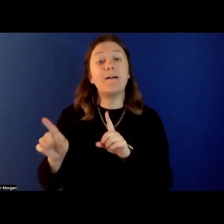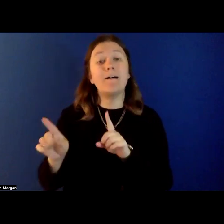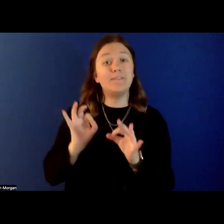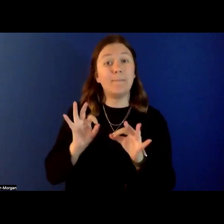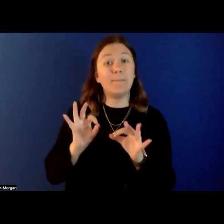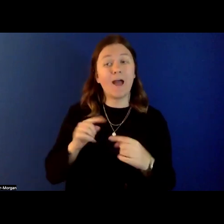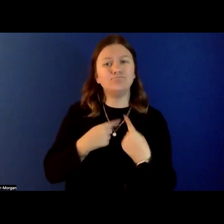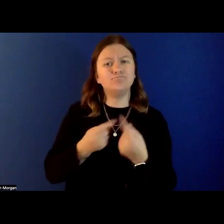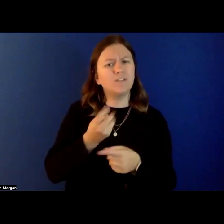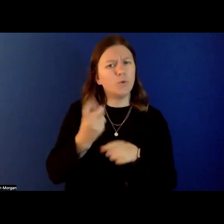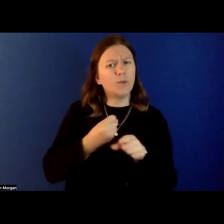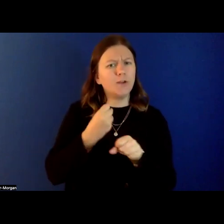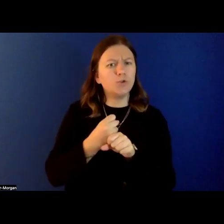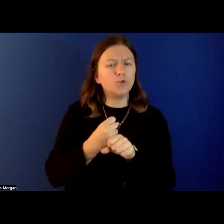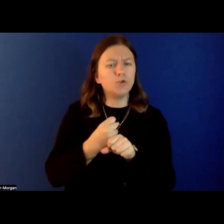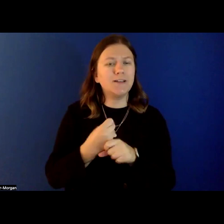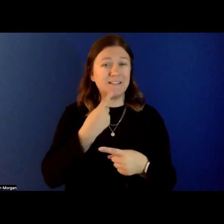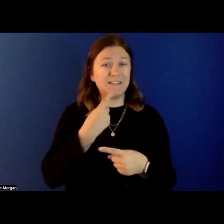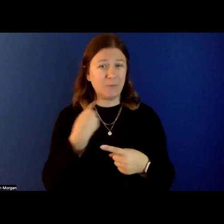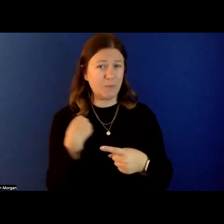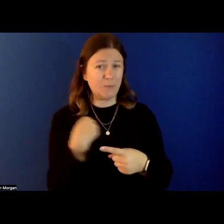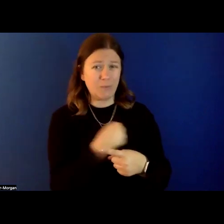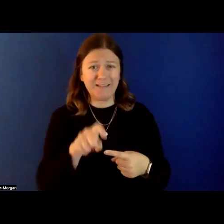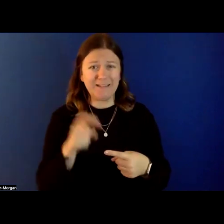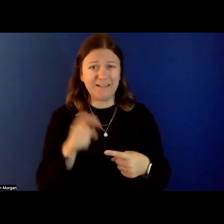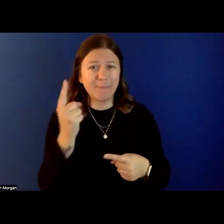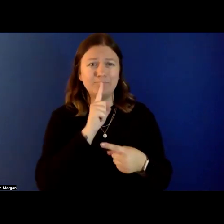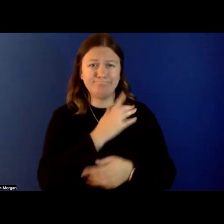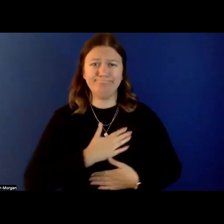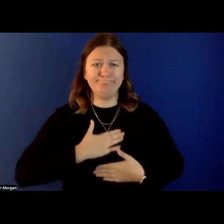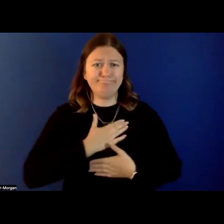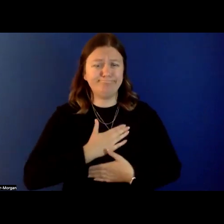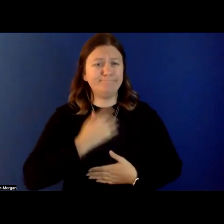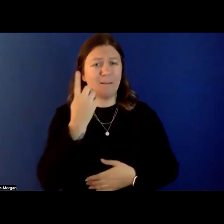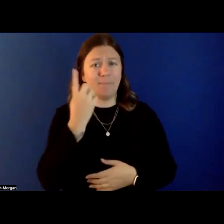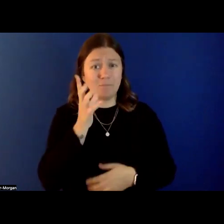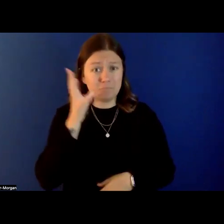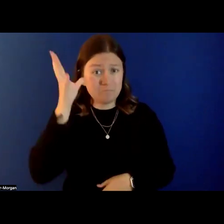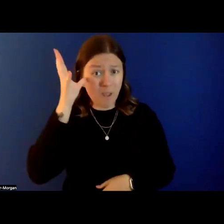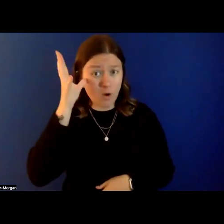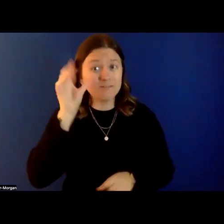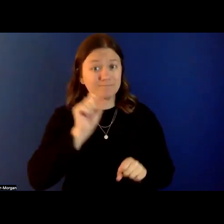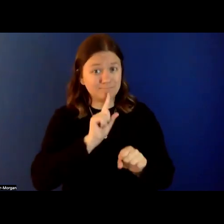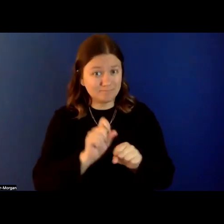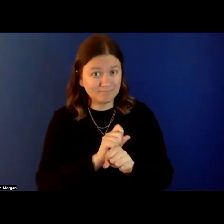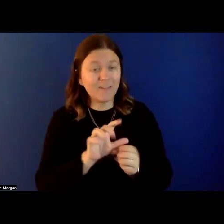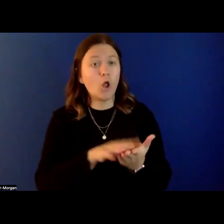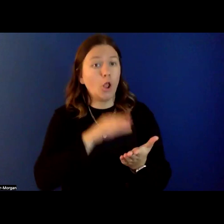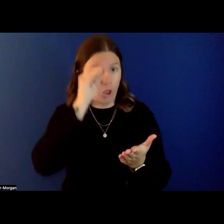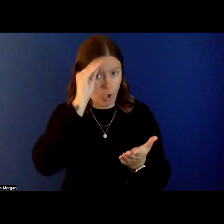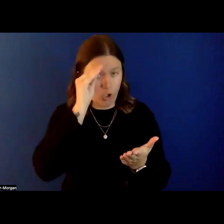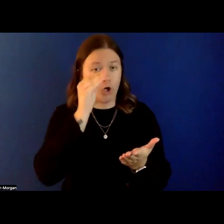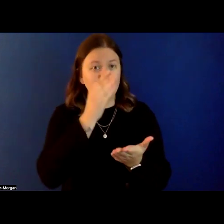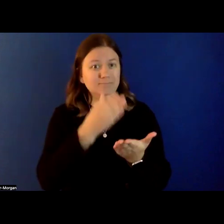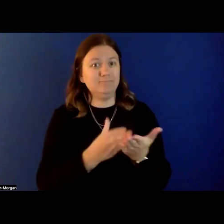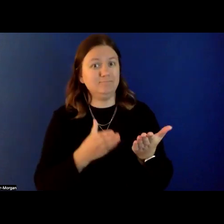years was like, we need something, or we would appreciate something where parents can actually learn some German. So today is really